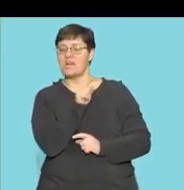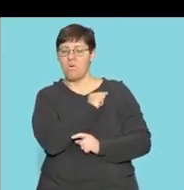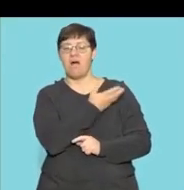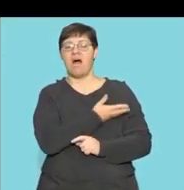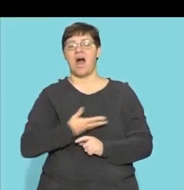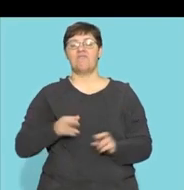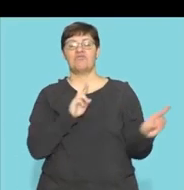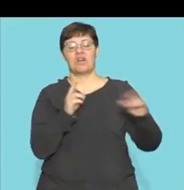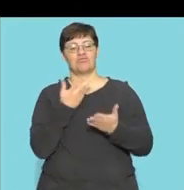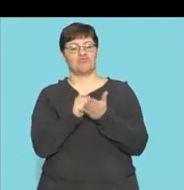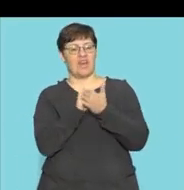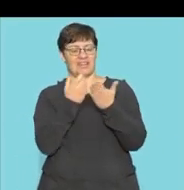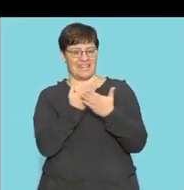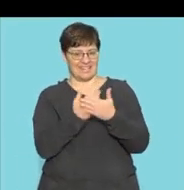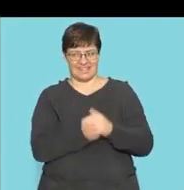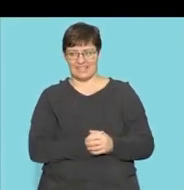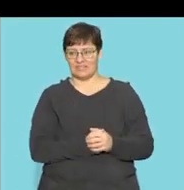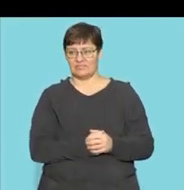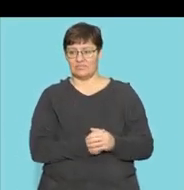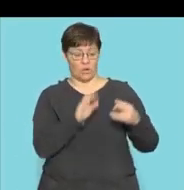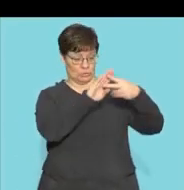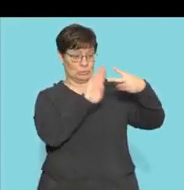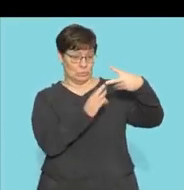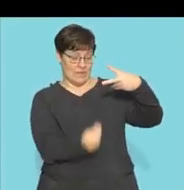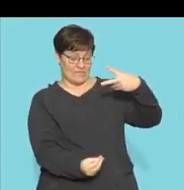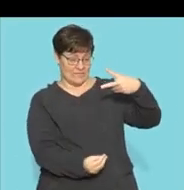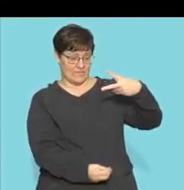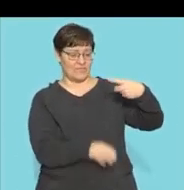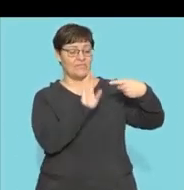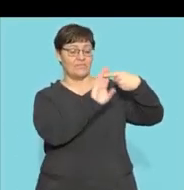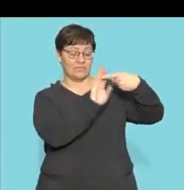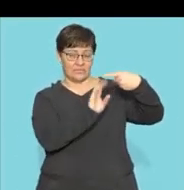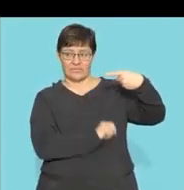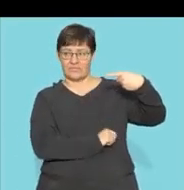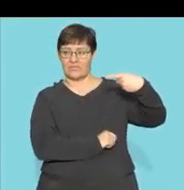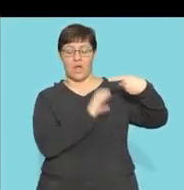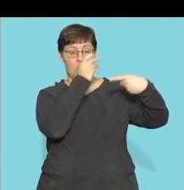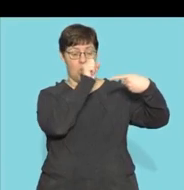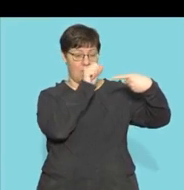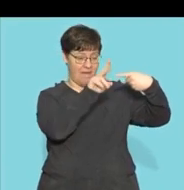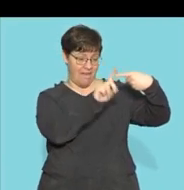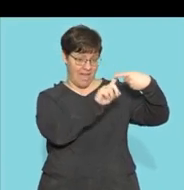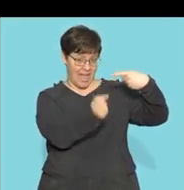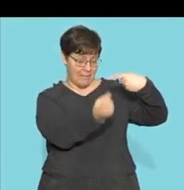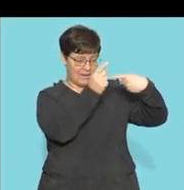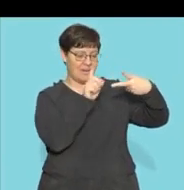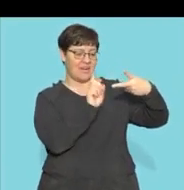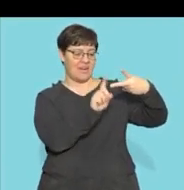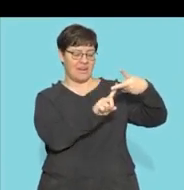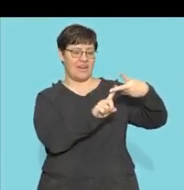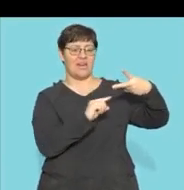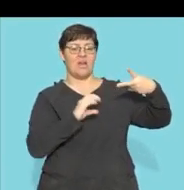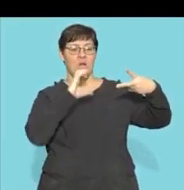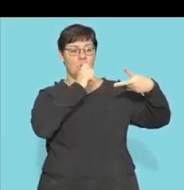write half reactions. And so there are 2 half reactions, the half reactions for the copper, what's happening to the copper